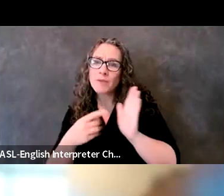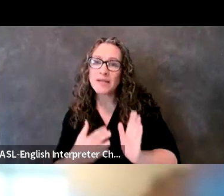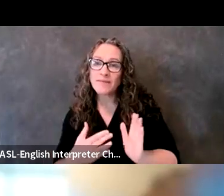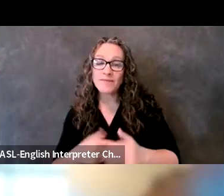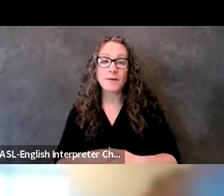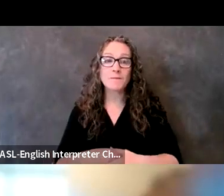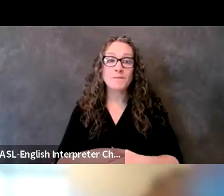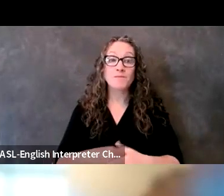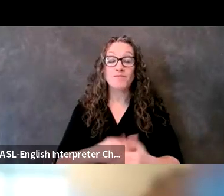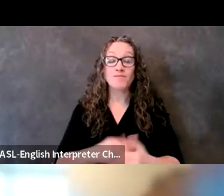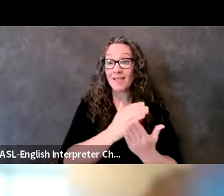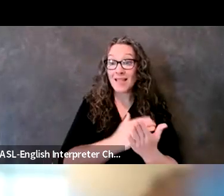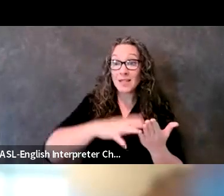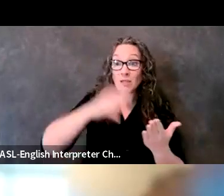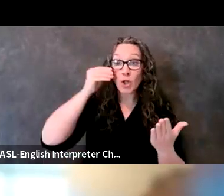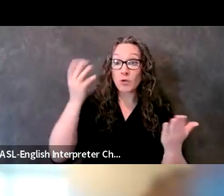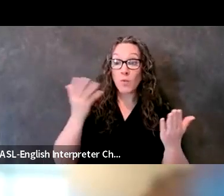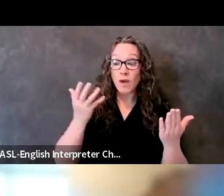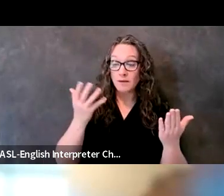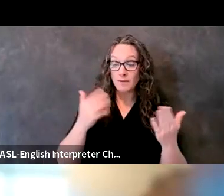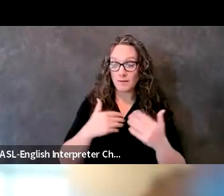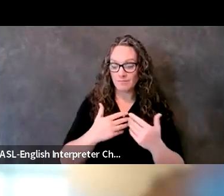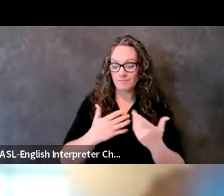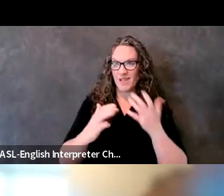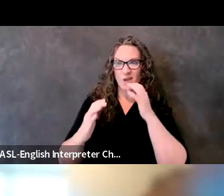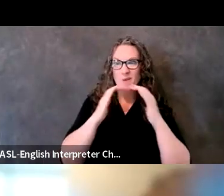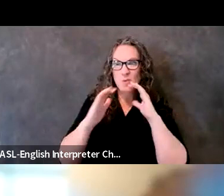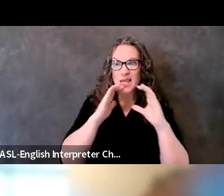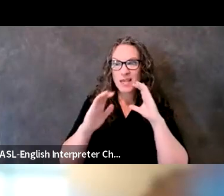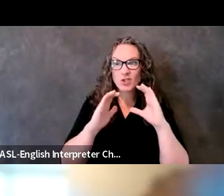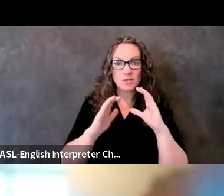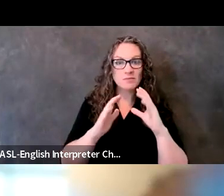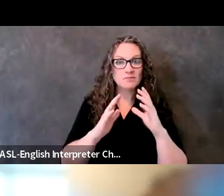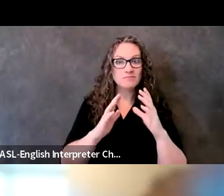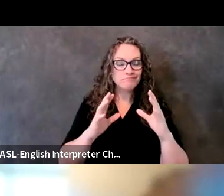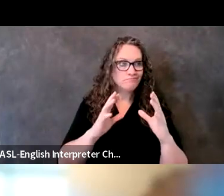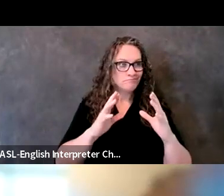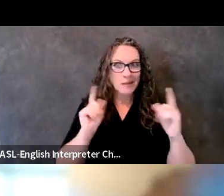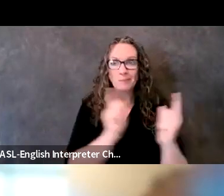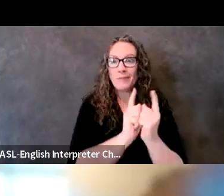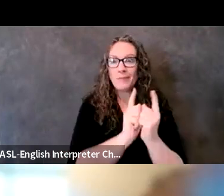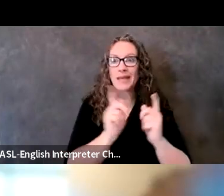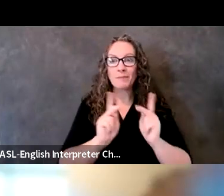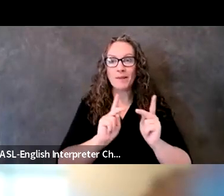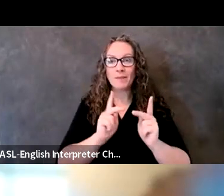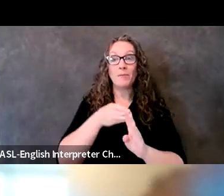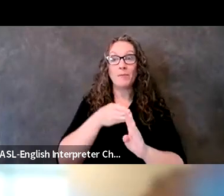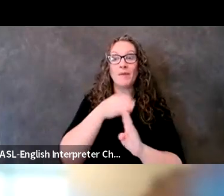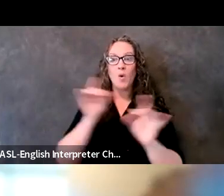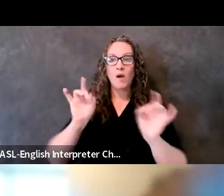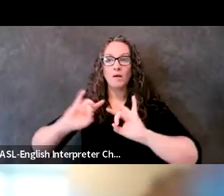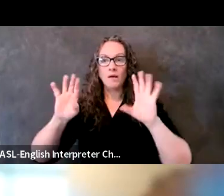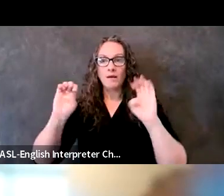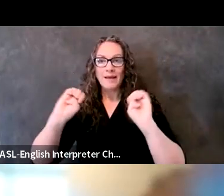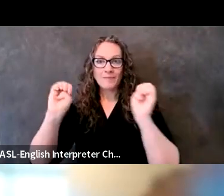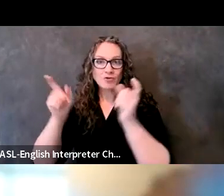is, you know, communication and meeting people before the incident happens. So you don't want to meet the first time I work with Denise. I